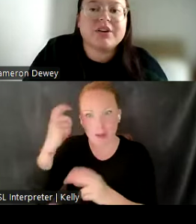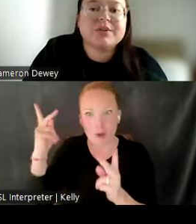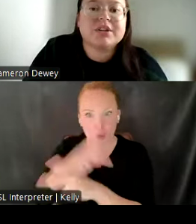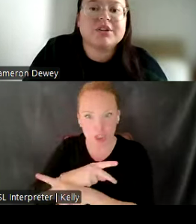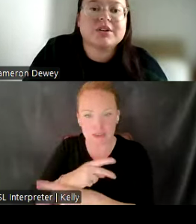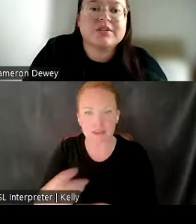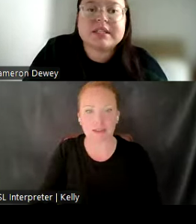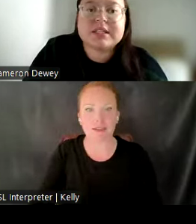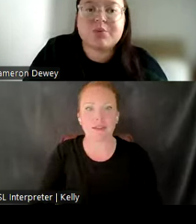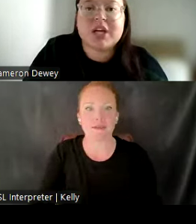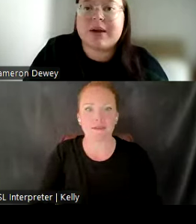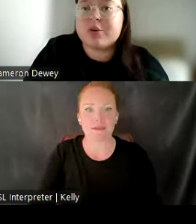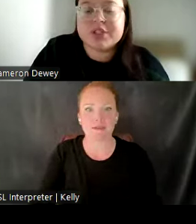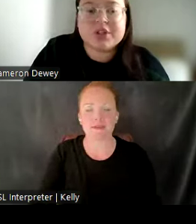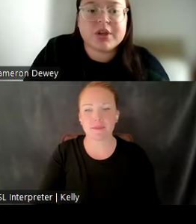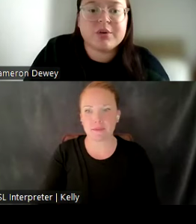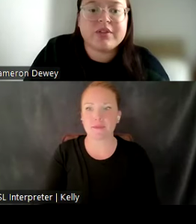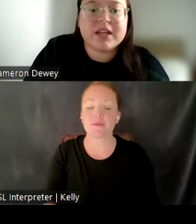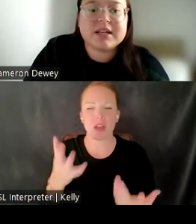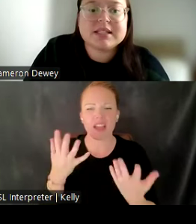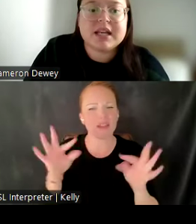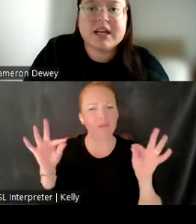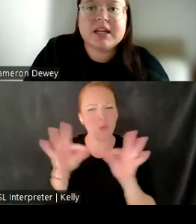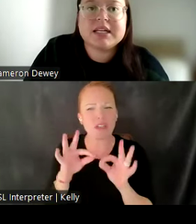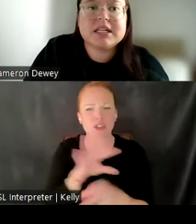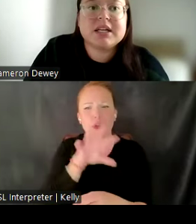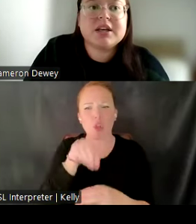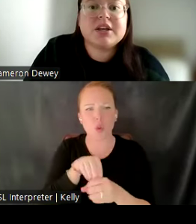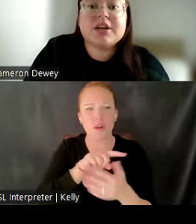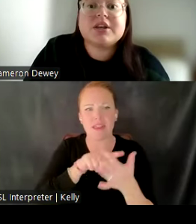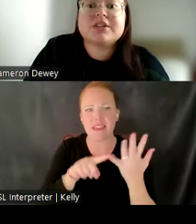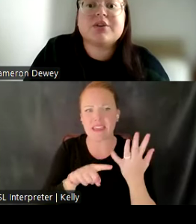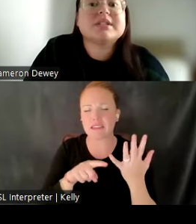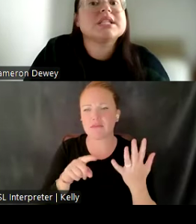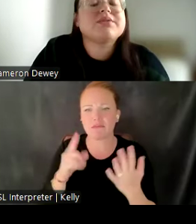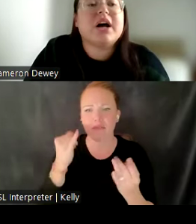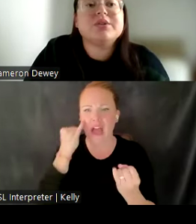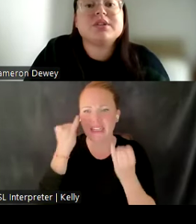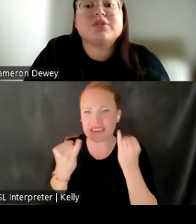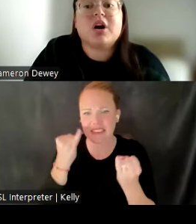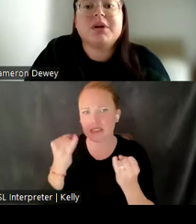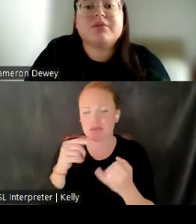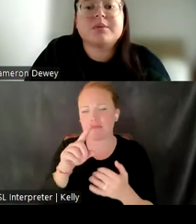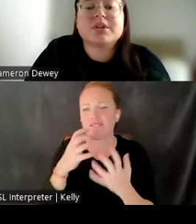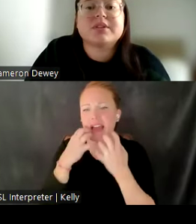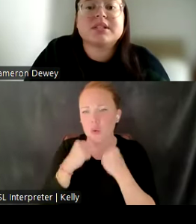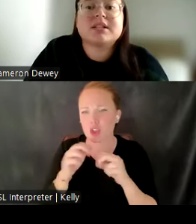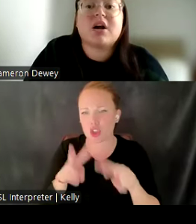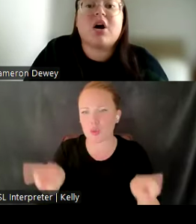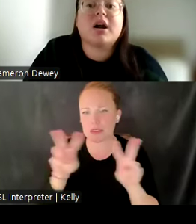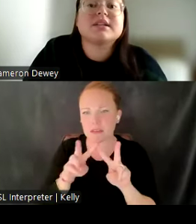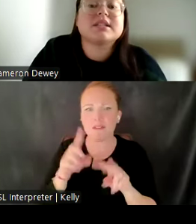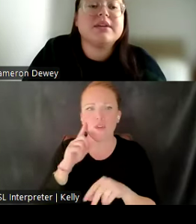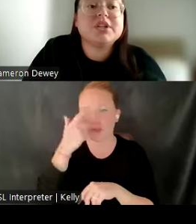following values in your service, which I will be showing you on the next slide. So the 6 values of trauma-informed